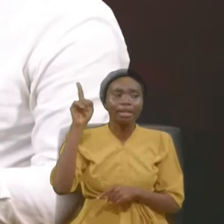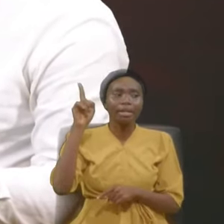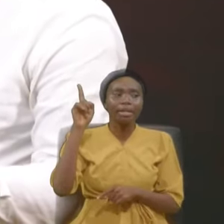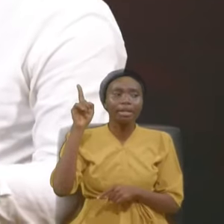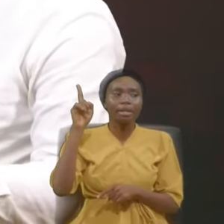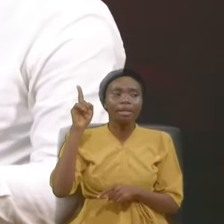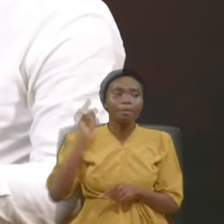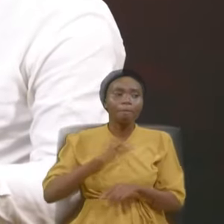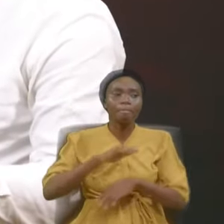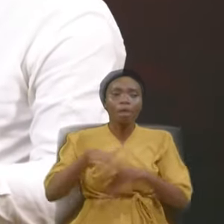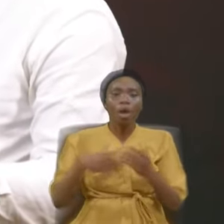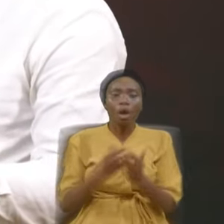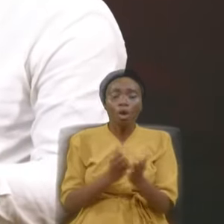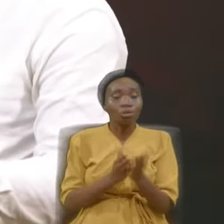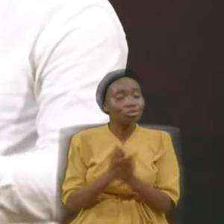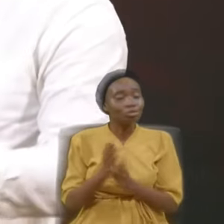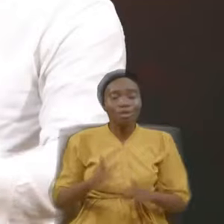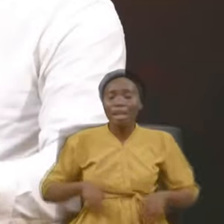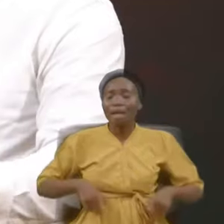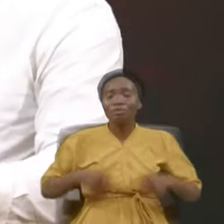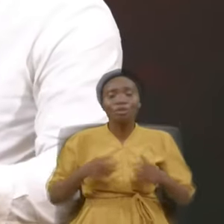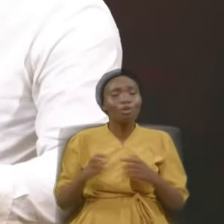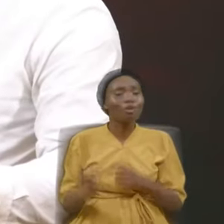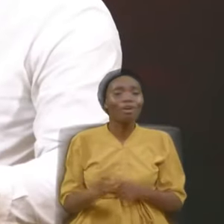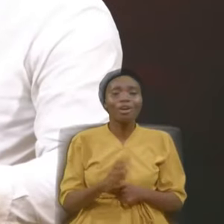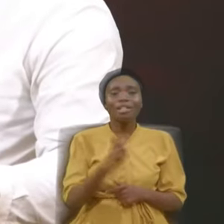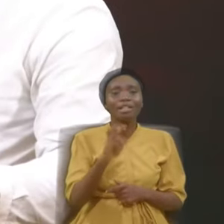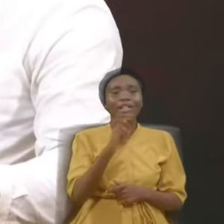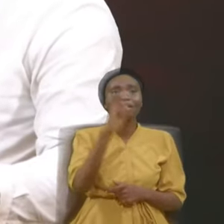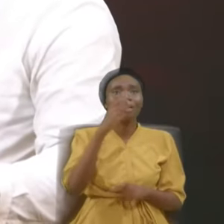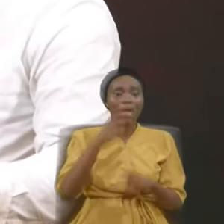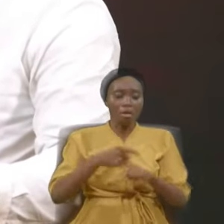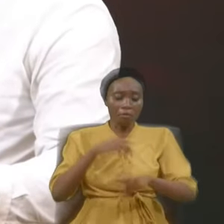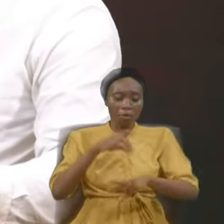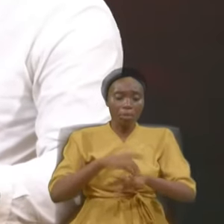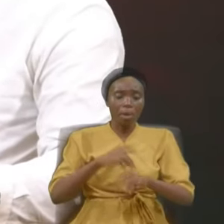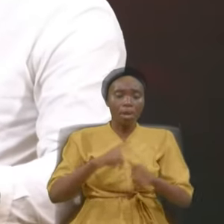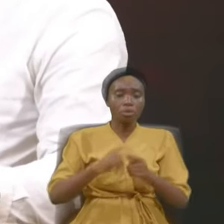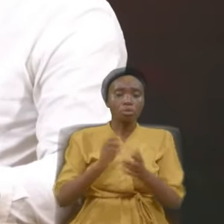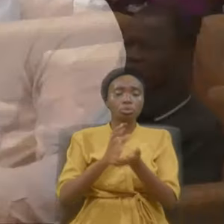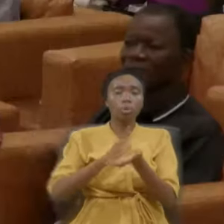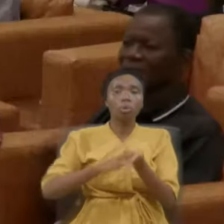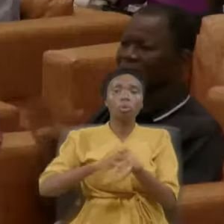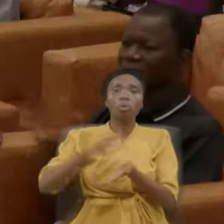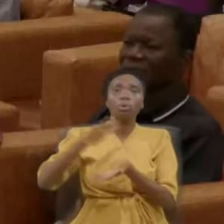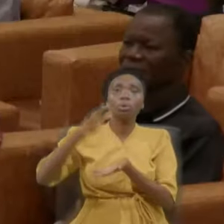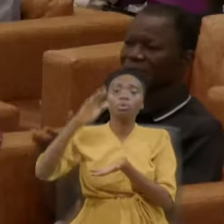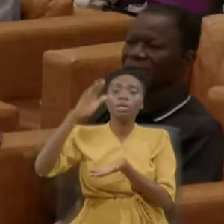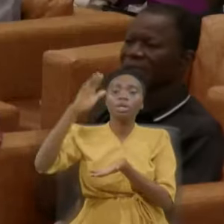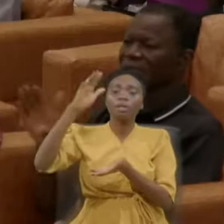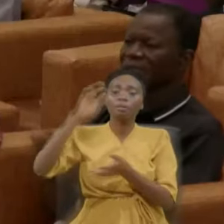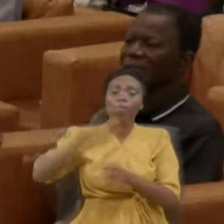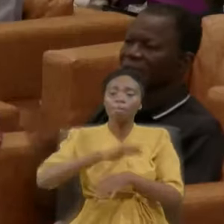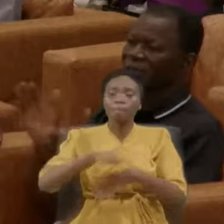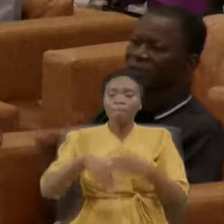like him. All through life's journeying, from head to